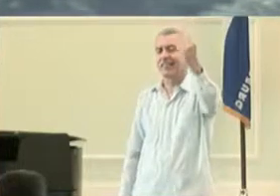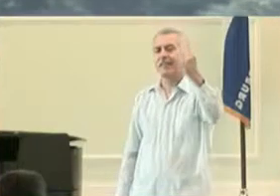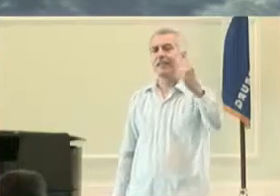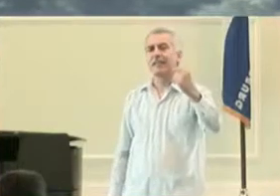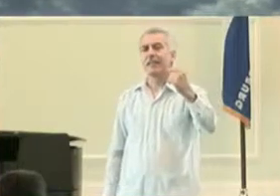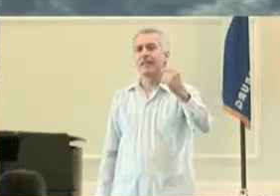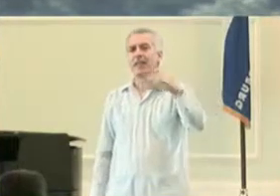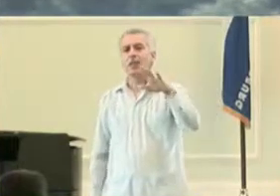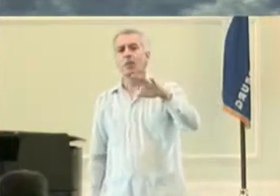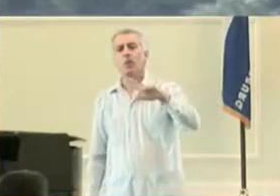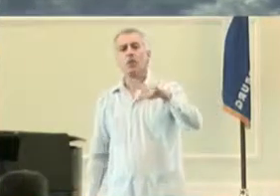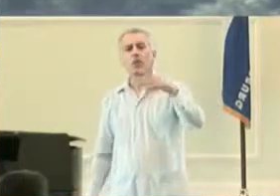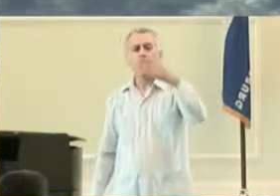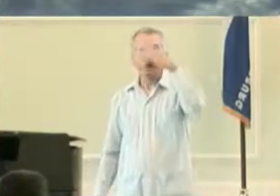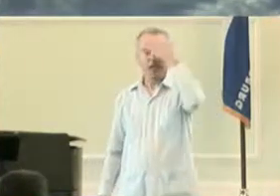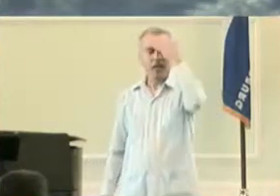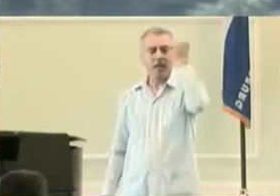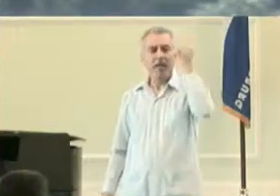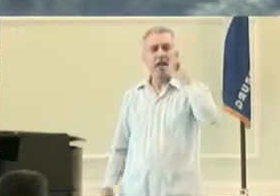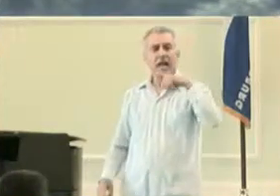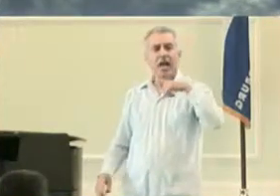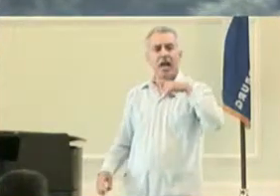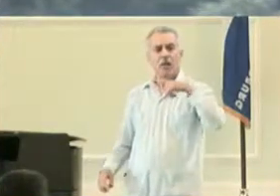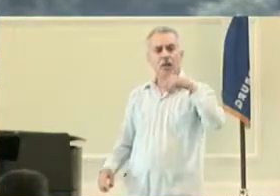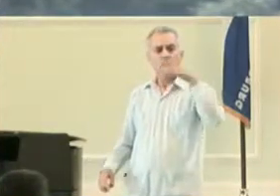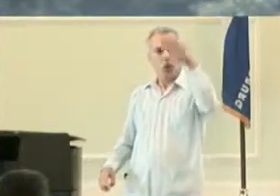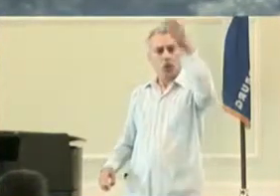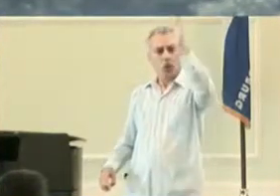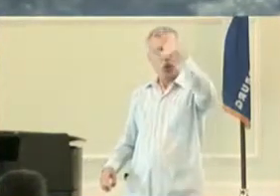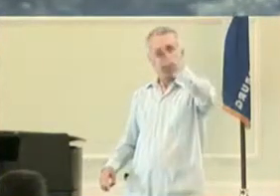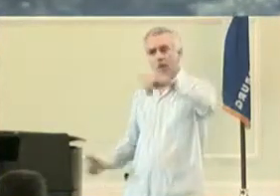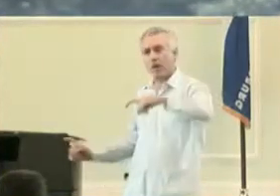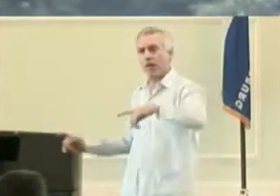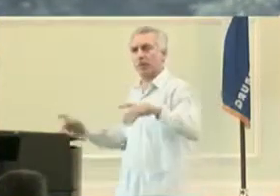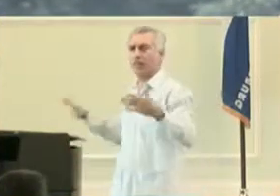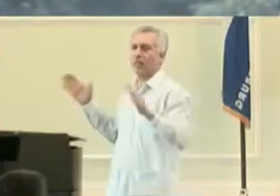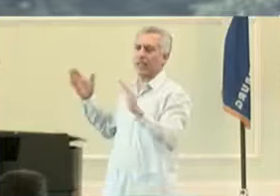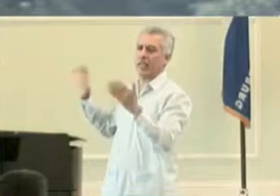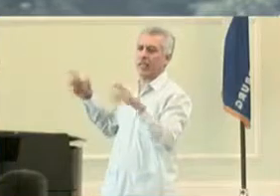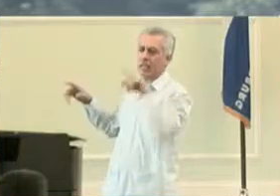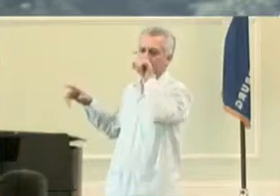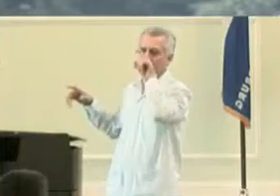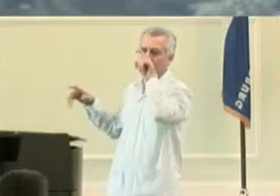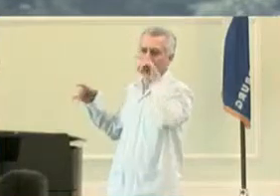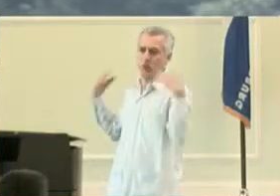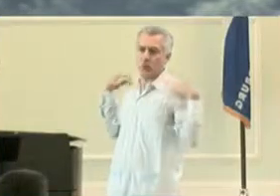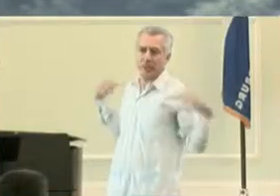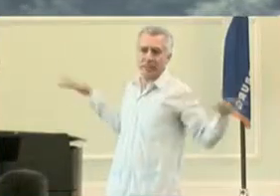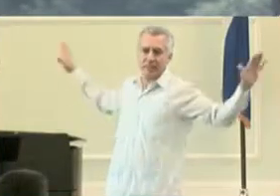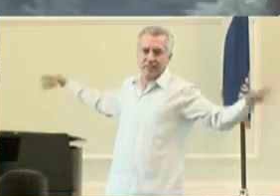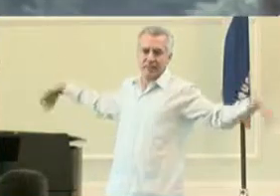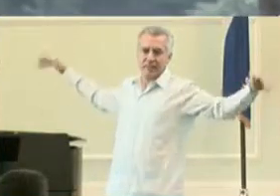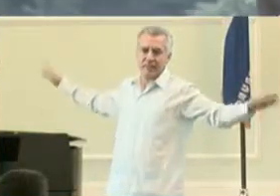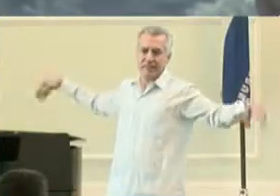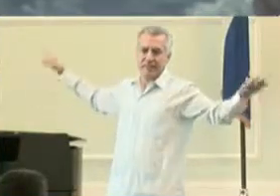on eagle's wings and brought you to myself. Now, he uses an illustration of the